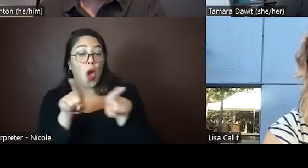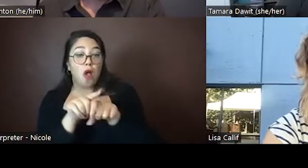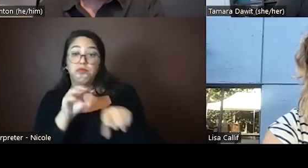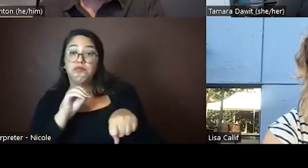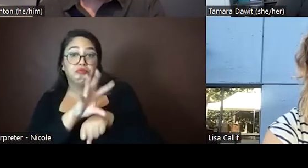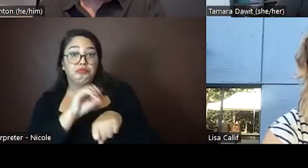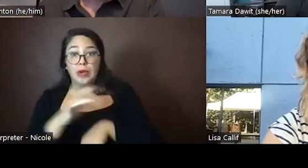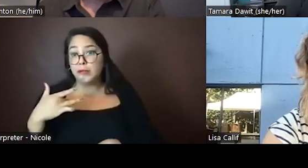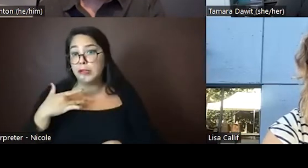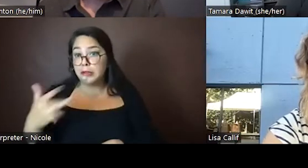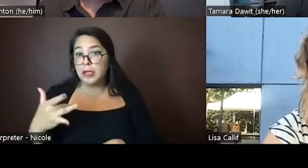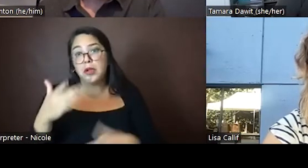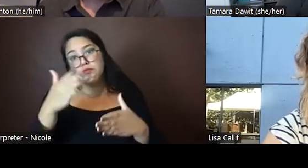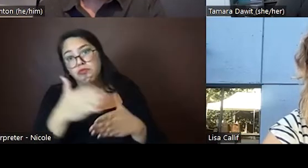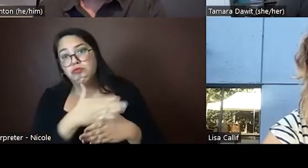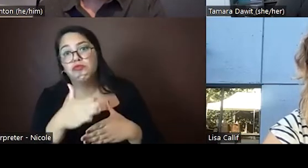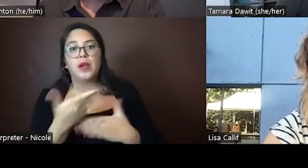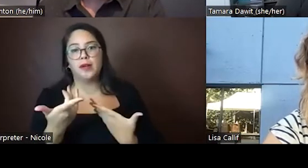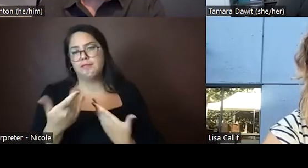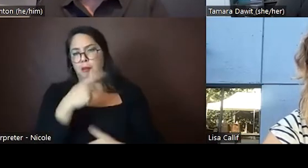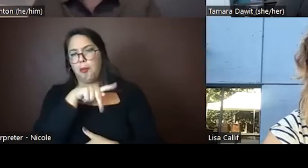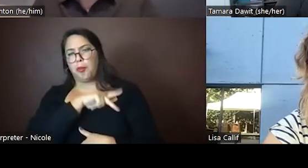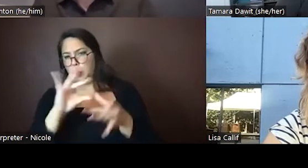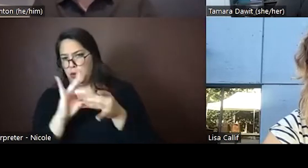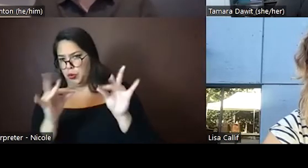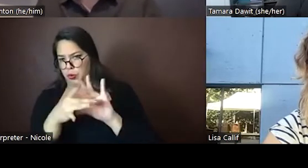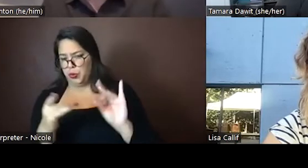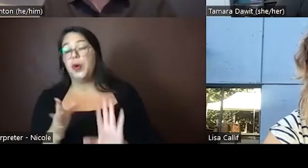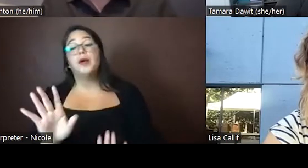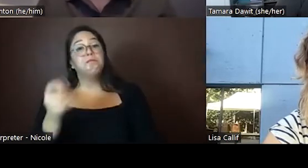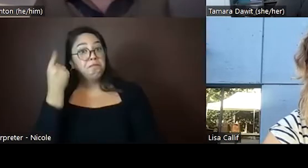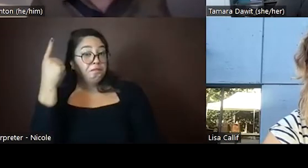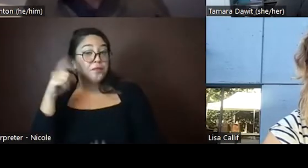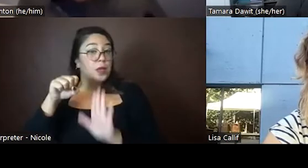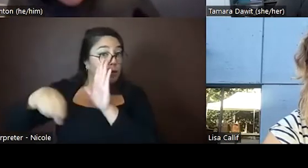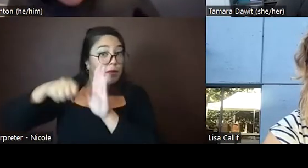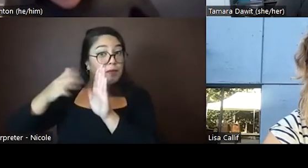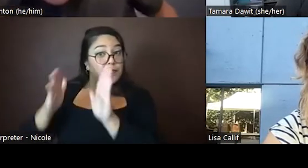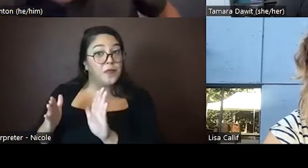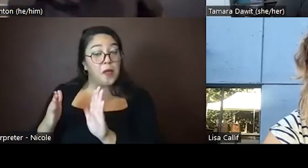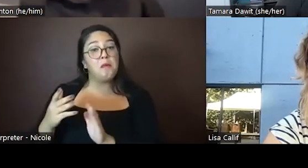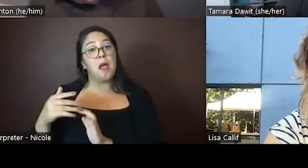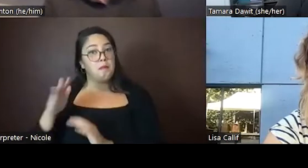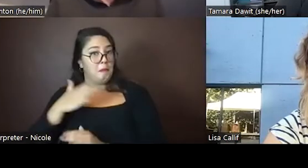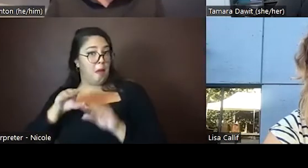a little bit of an anecdote, is a filmmaker that we were working very closely with was offered some controversial